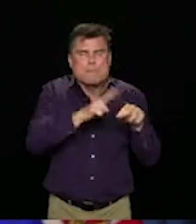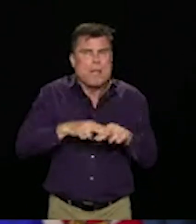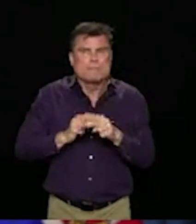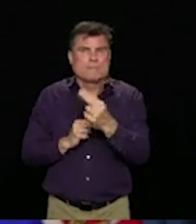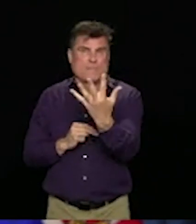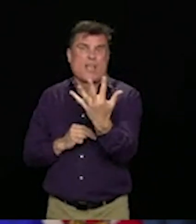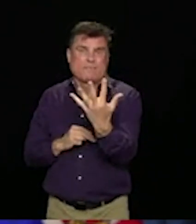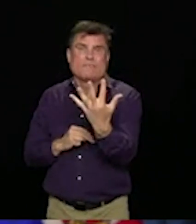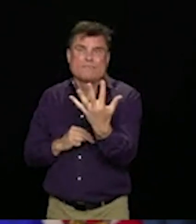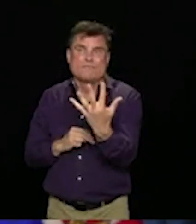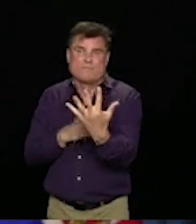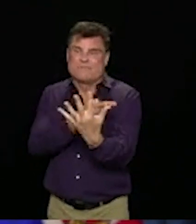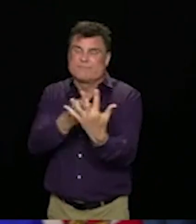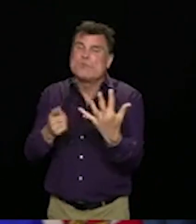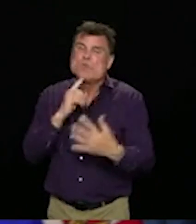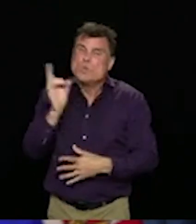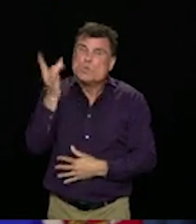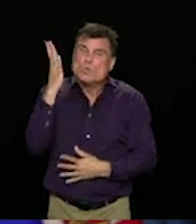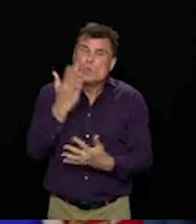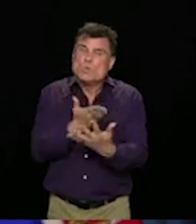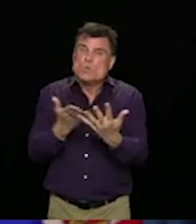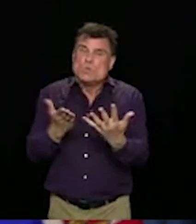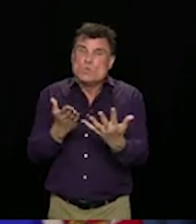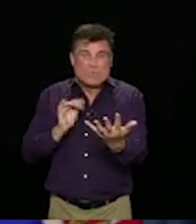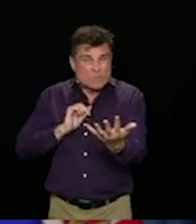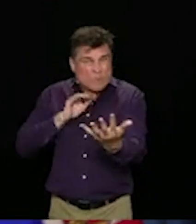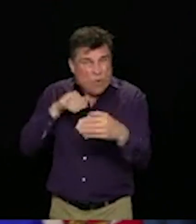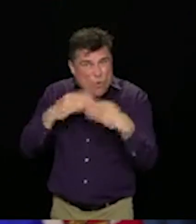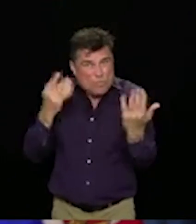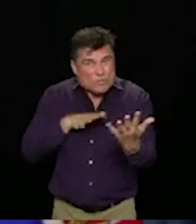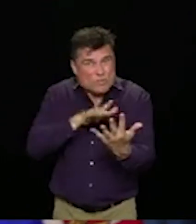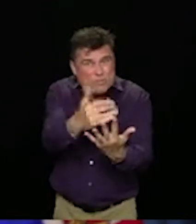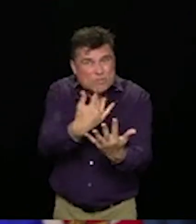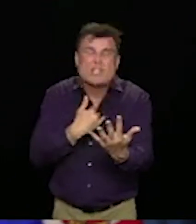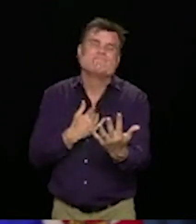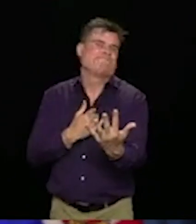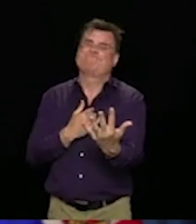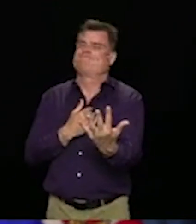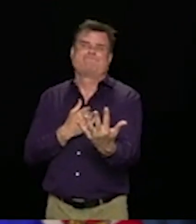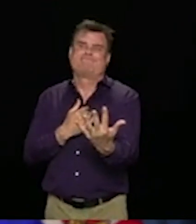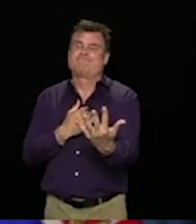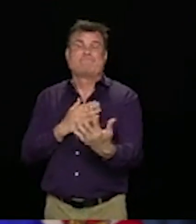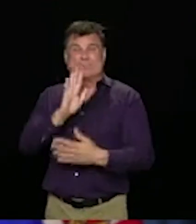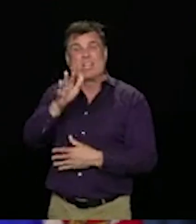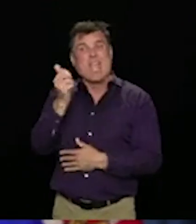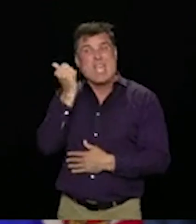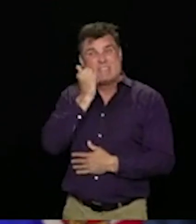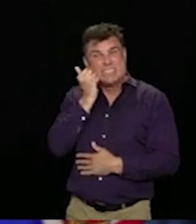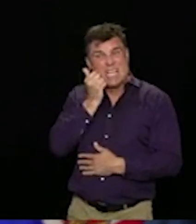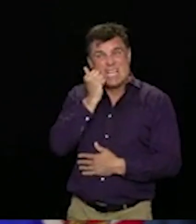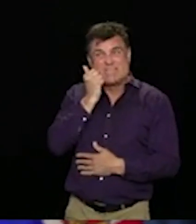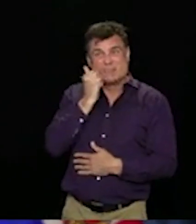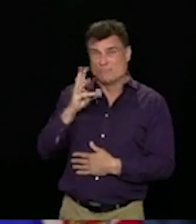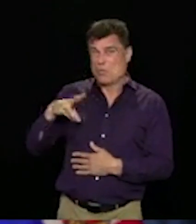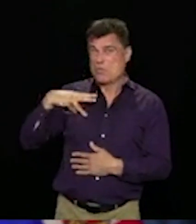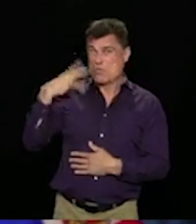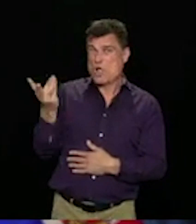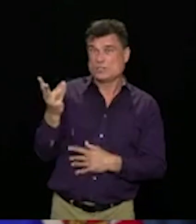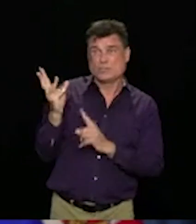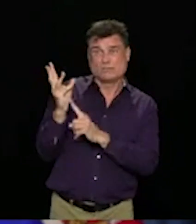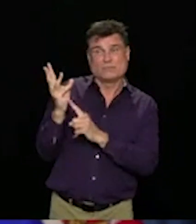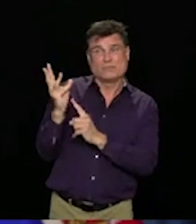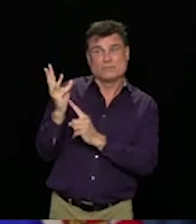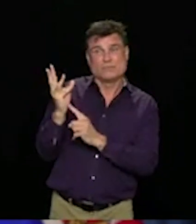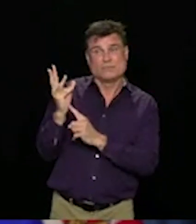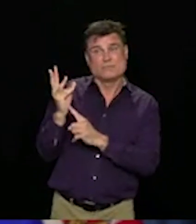are profound for those communities. The significant increases, even if they're from 200 to 300 a day on a rolling average in Washington